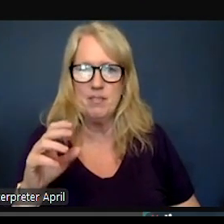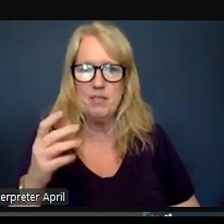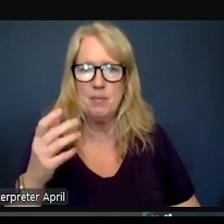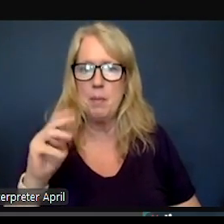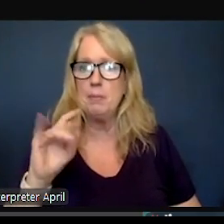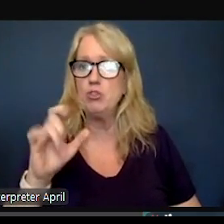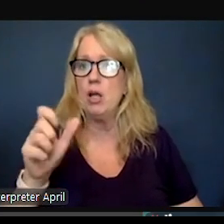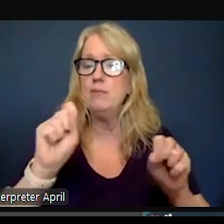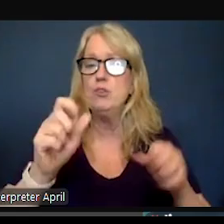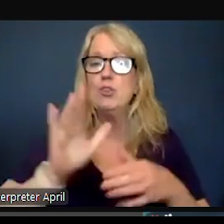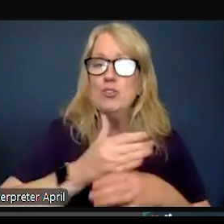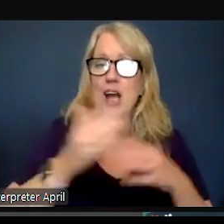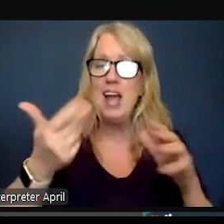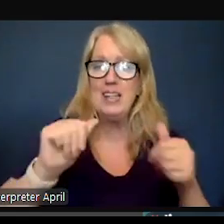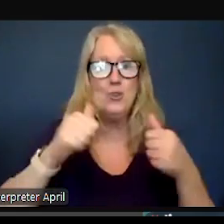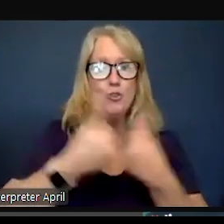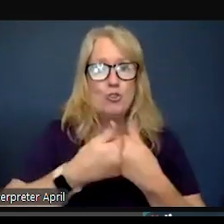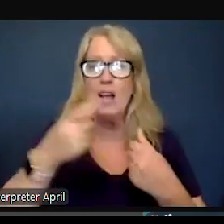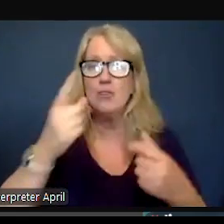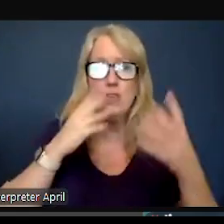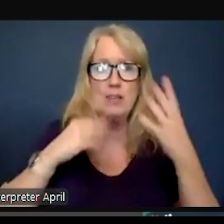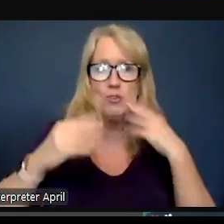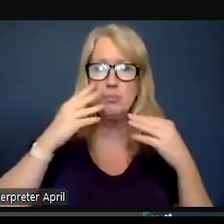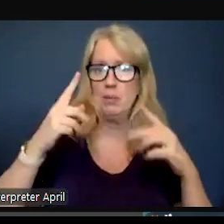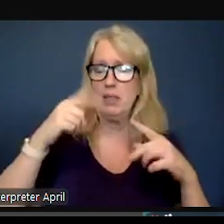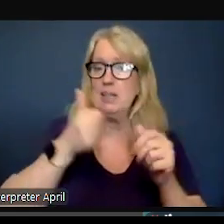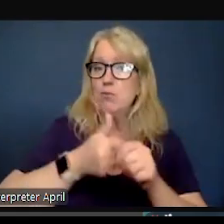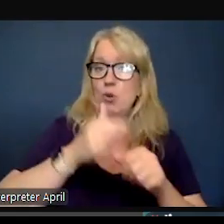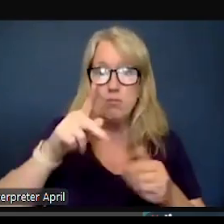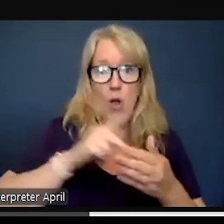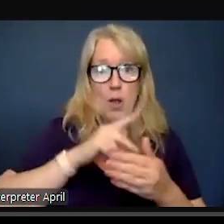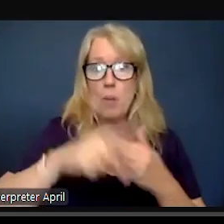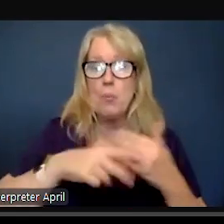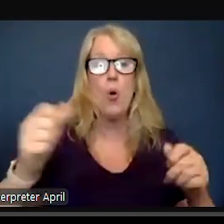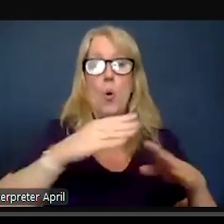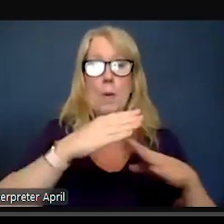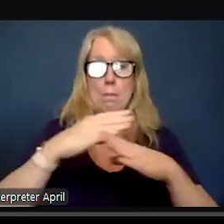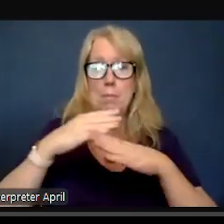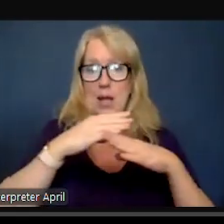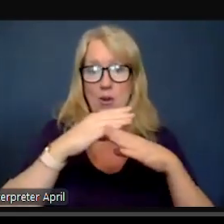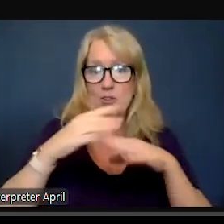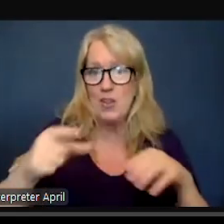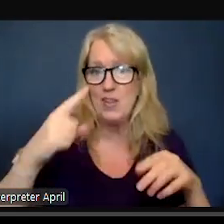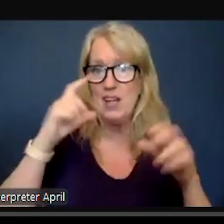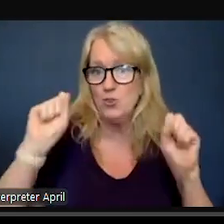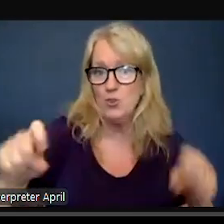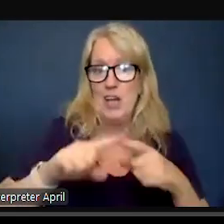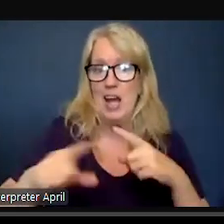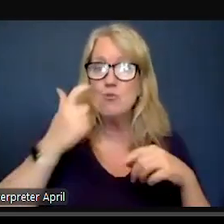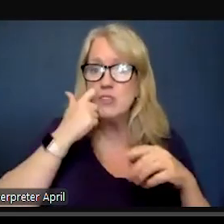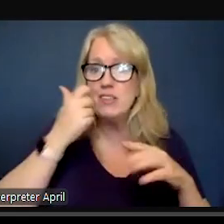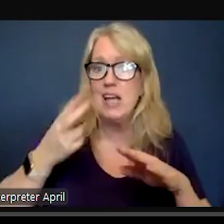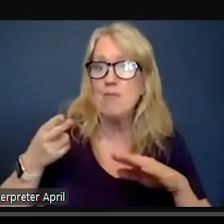any sort of challenges that you've been facing within your follow-up programs, or barriers that you've been able to overcome